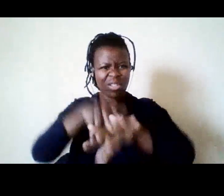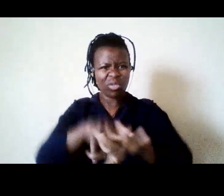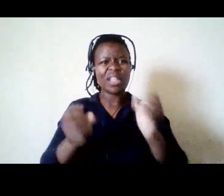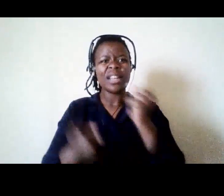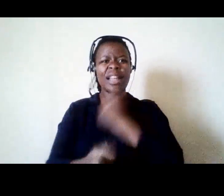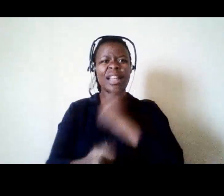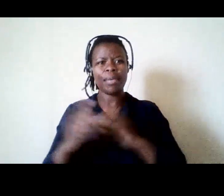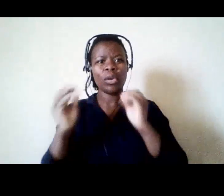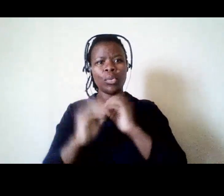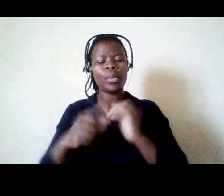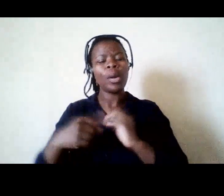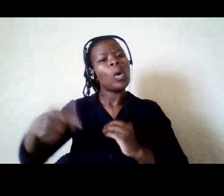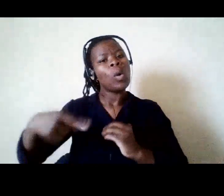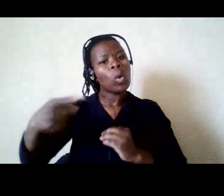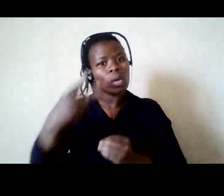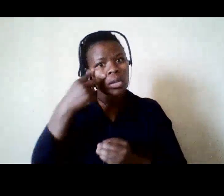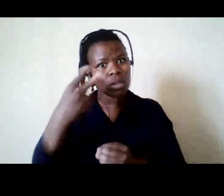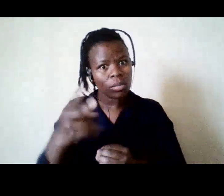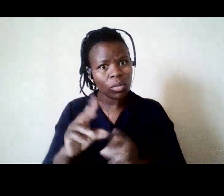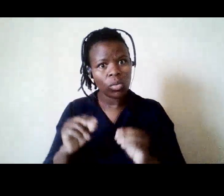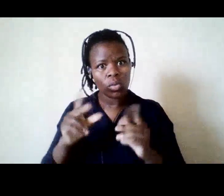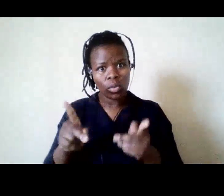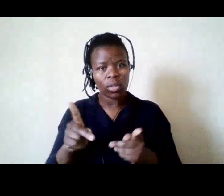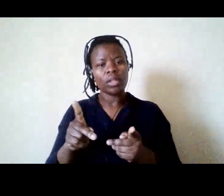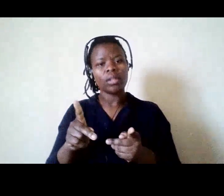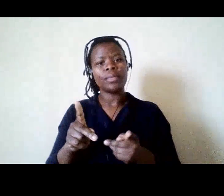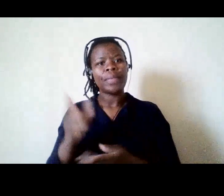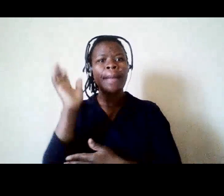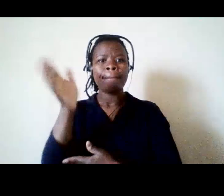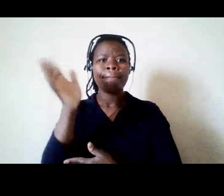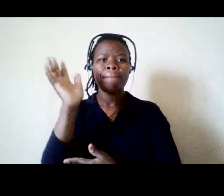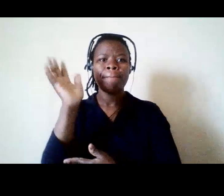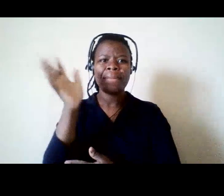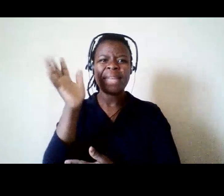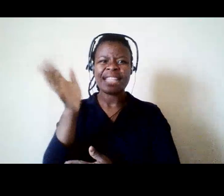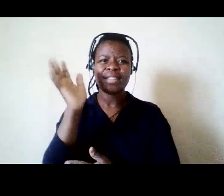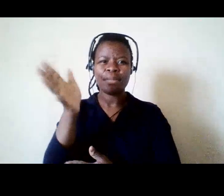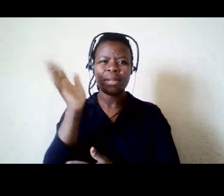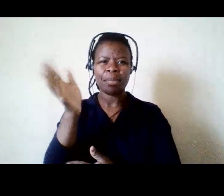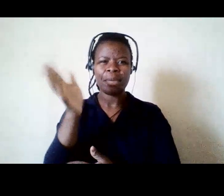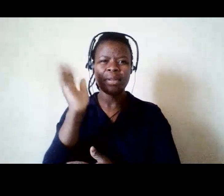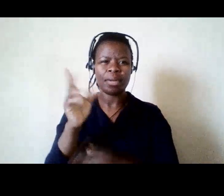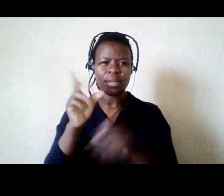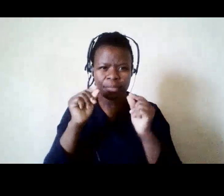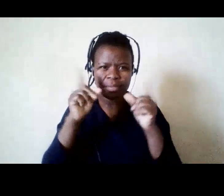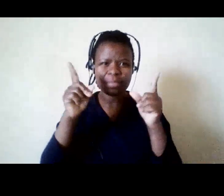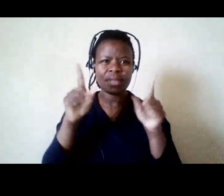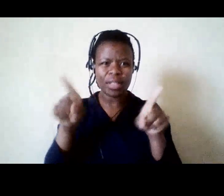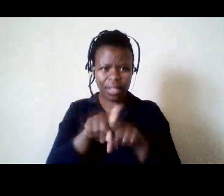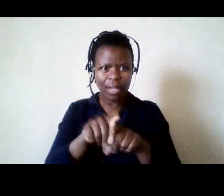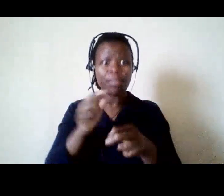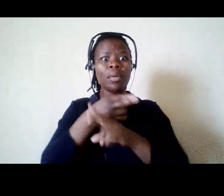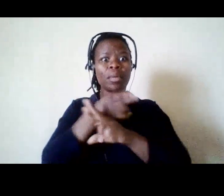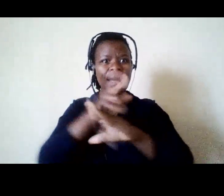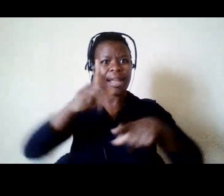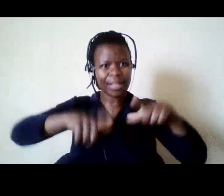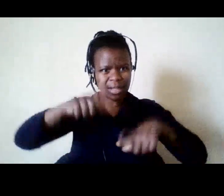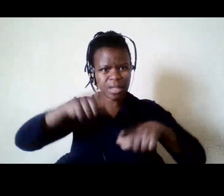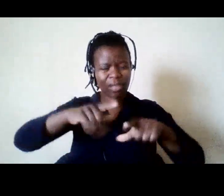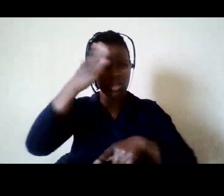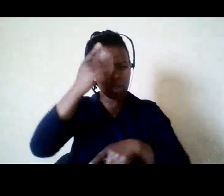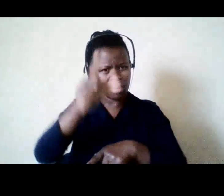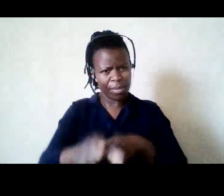you are pitching, if you are pitching an awareness or anything, you are pitching it at the right level. If you know that the person is still at deficit